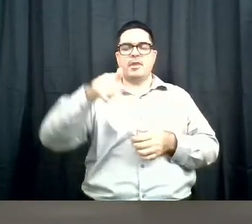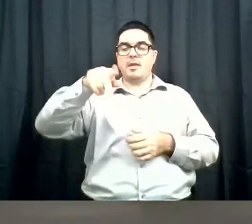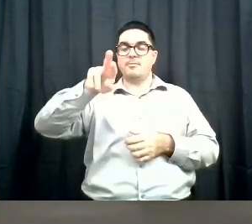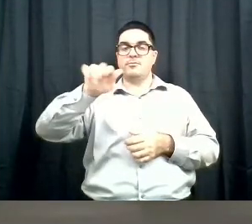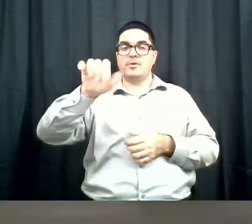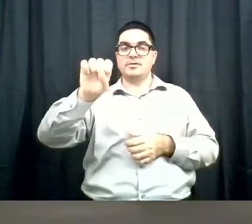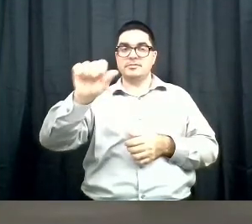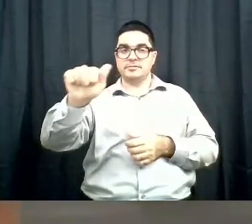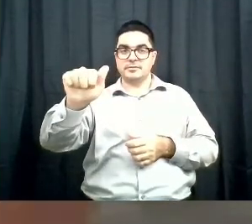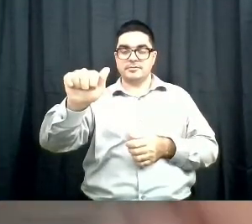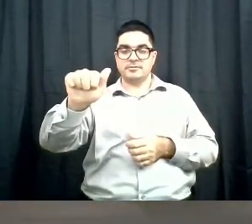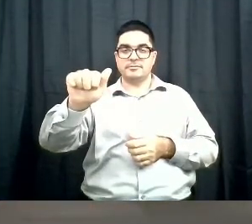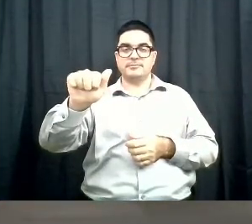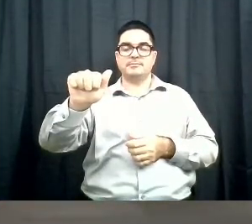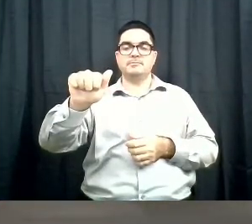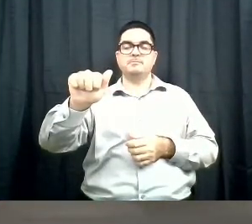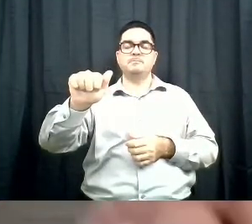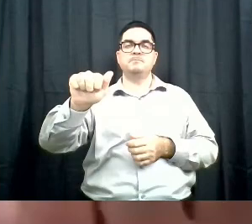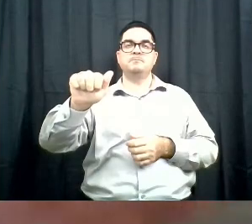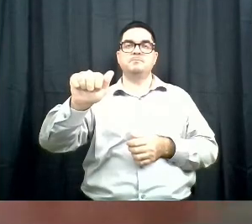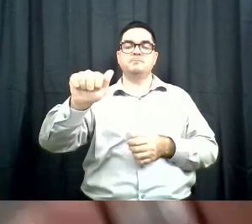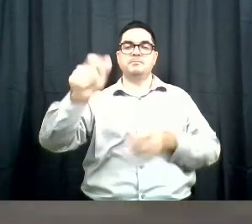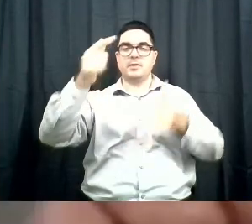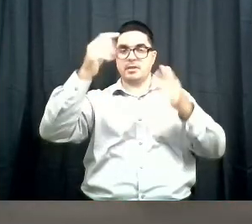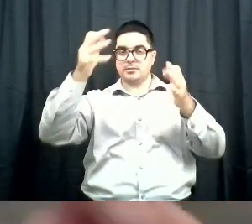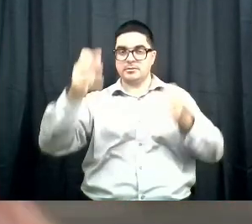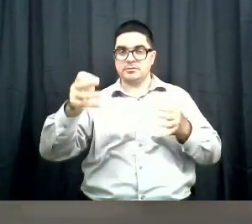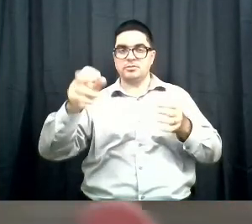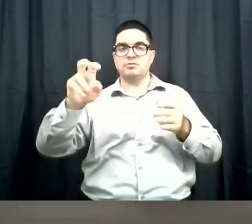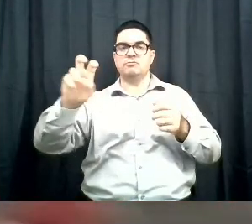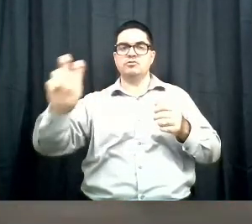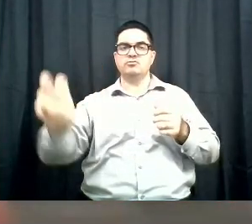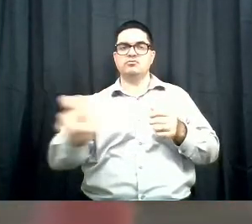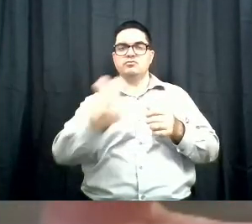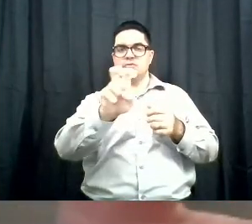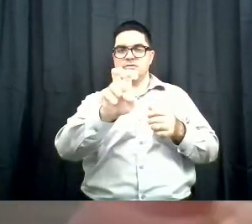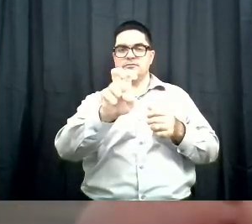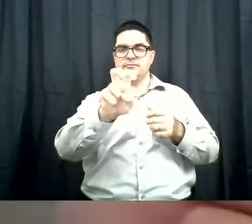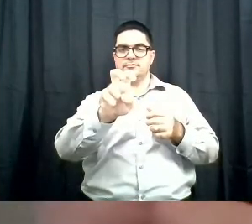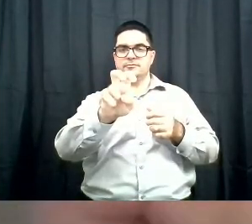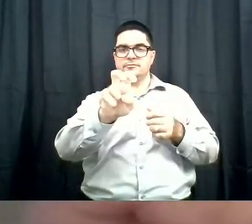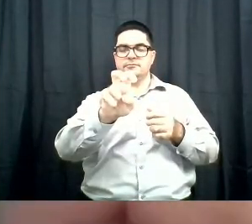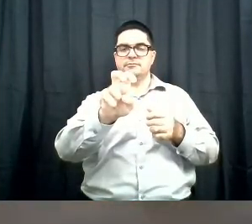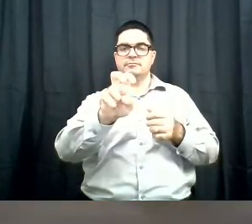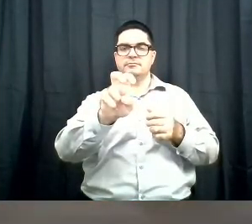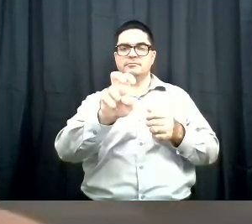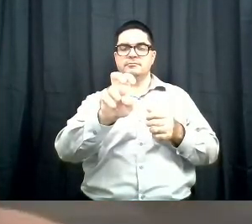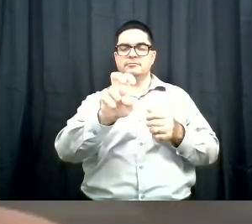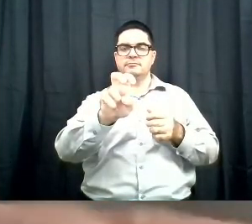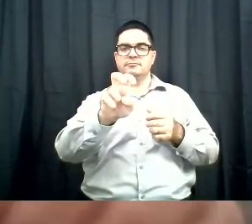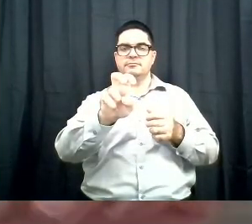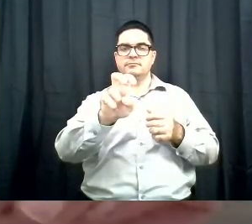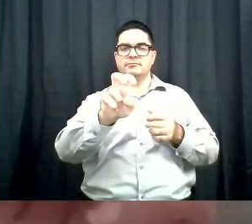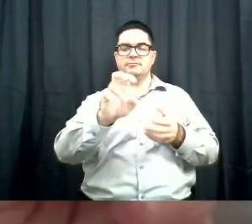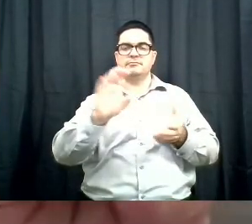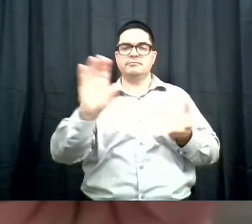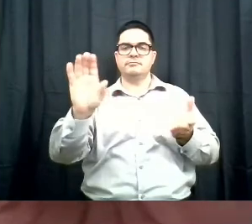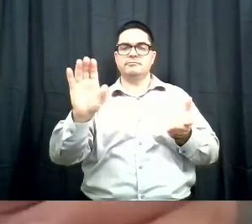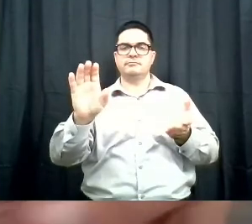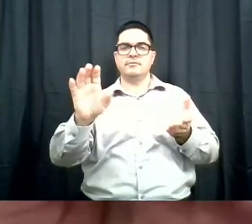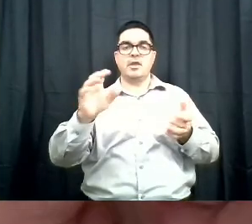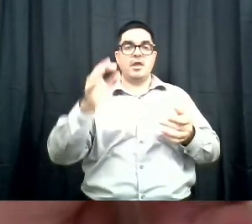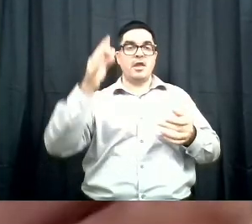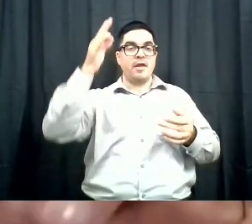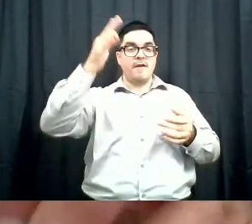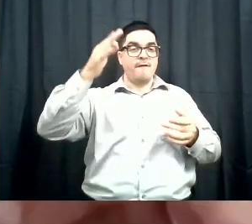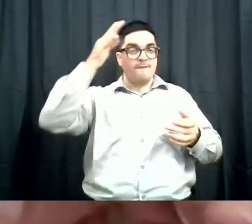fund the transfer to the Debt Recovery Authority today without any use of any federal funds. Omar, do you